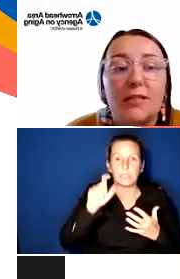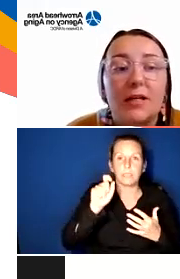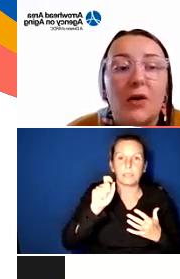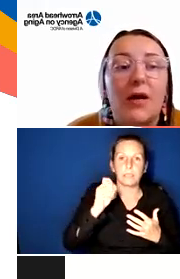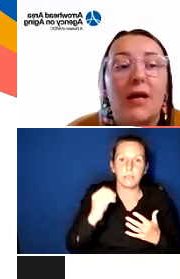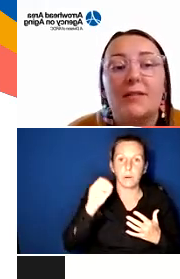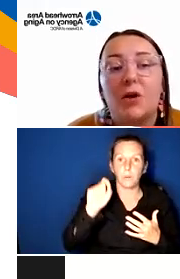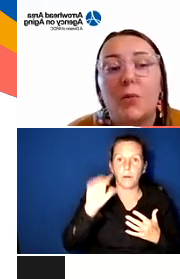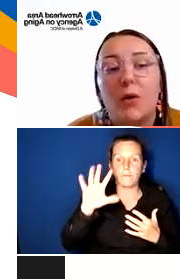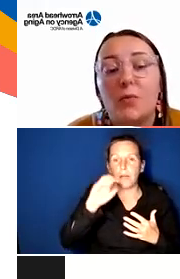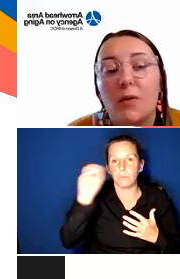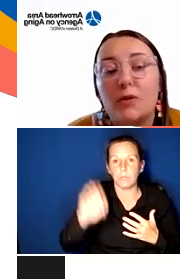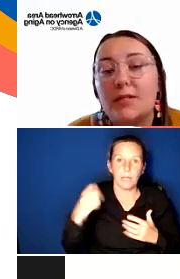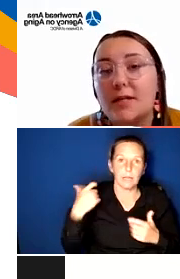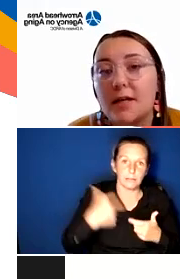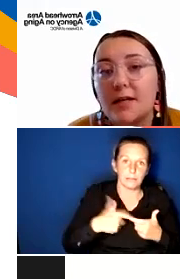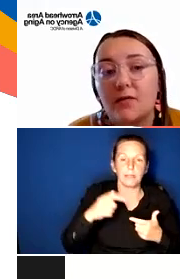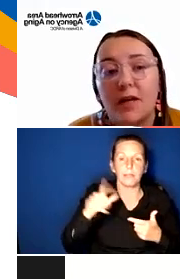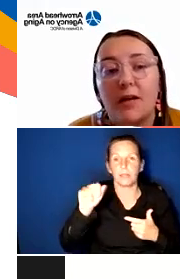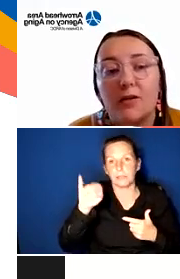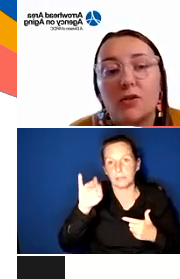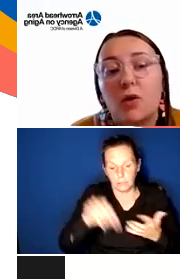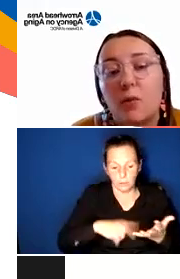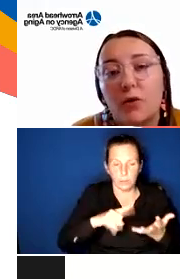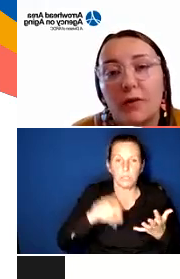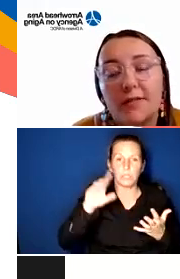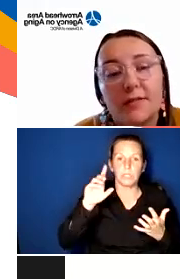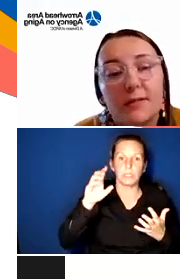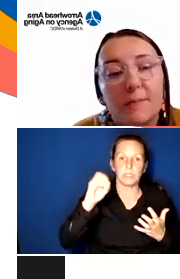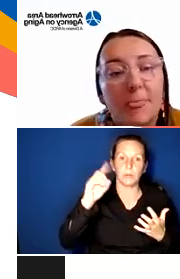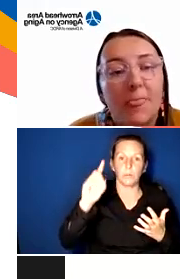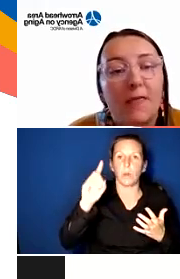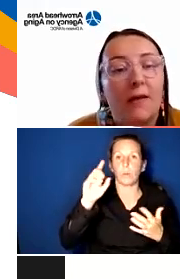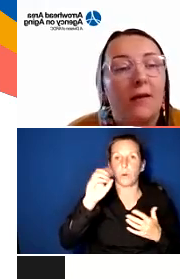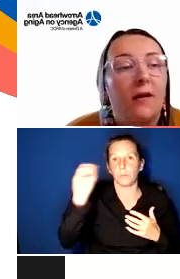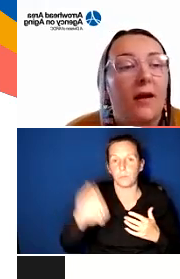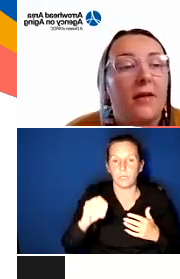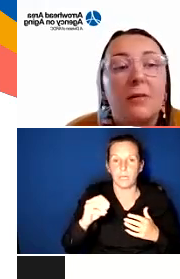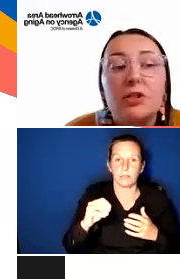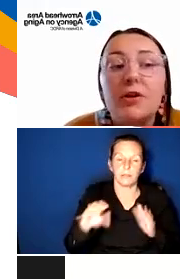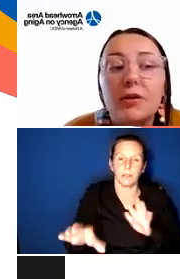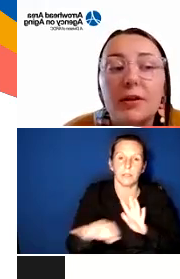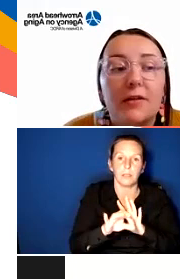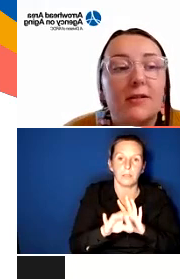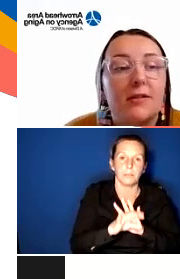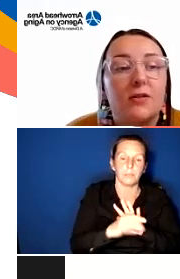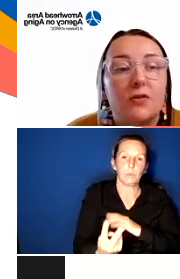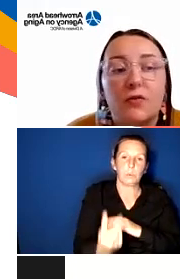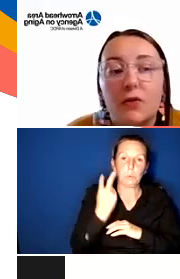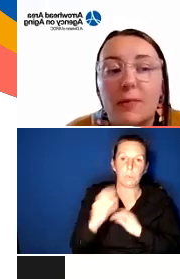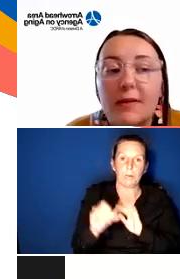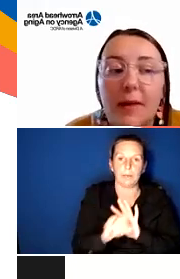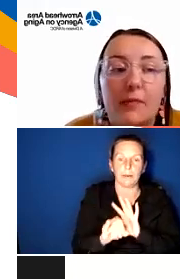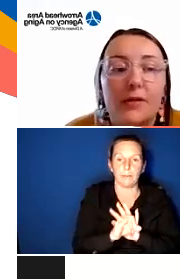or Latino, and 0.1% identifying as two or more races. As I mentioned earlier, this